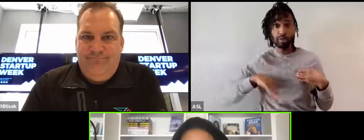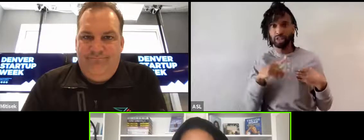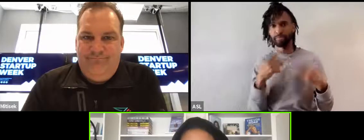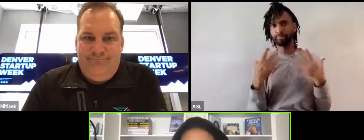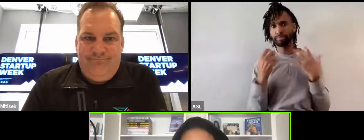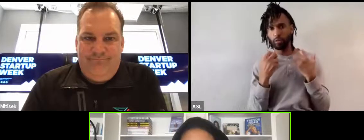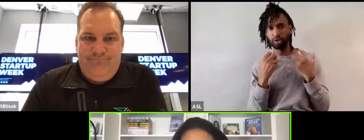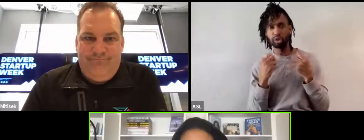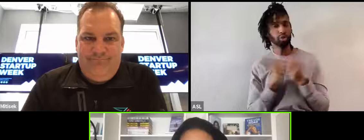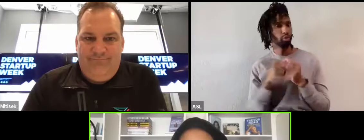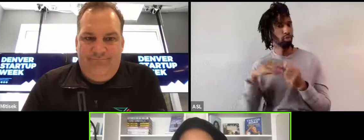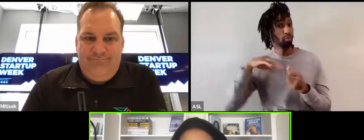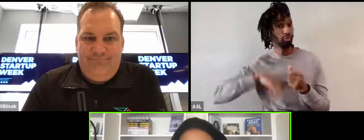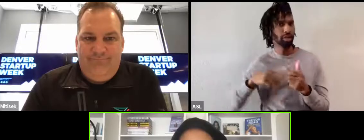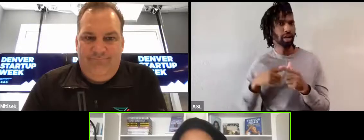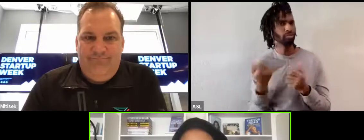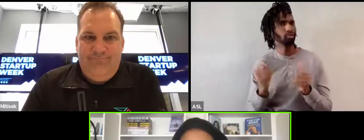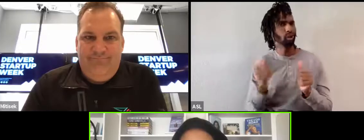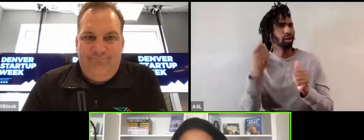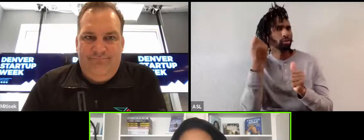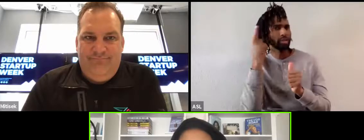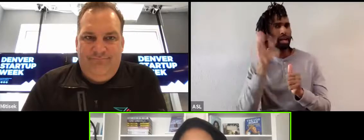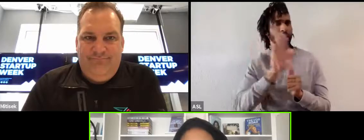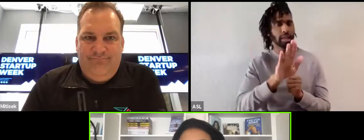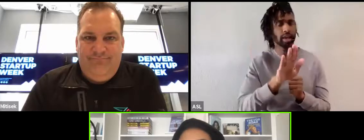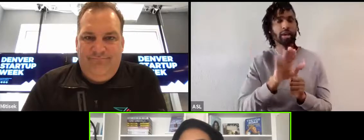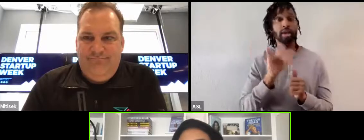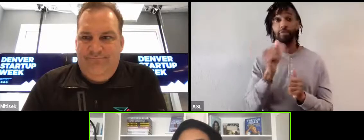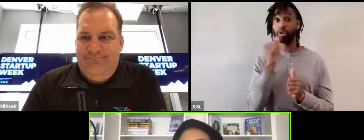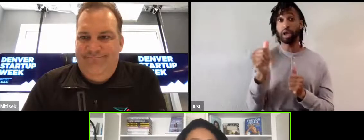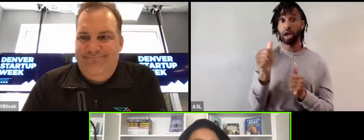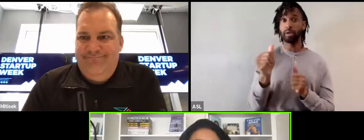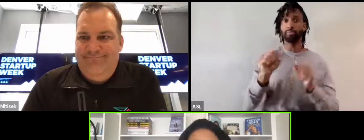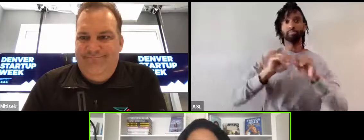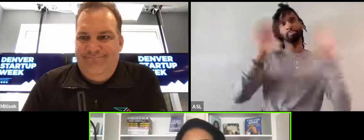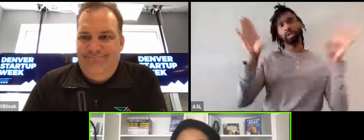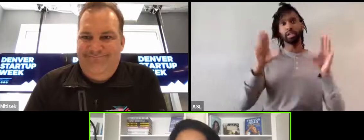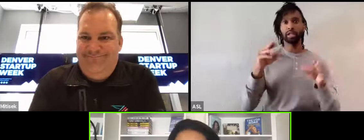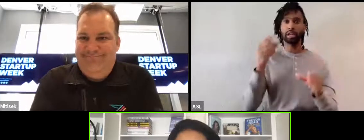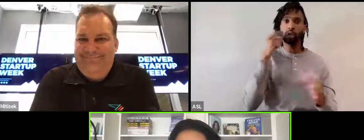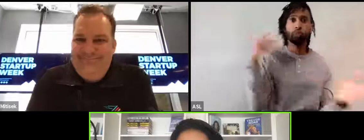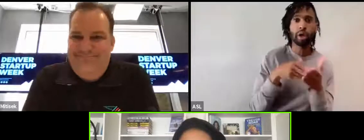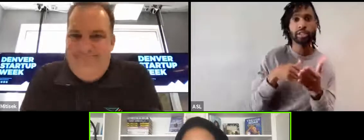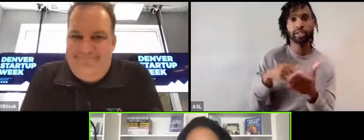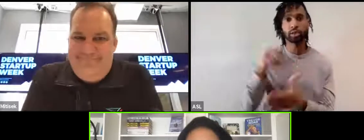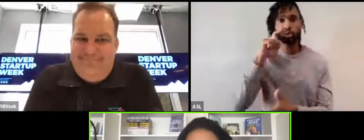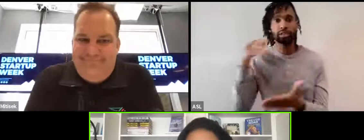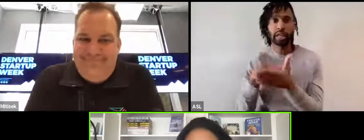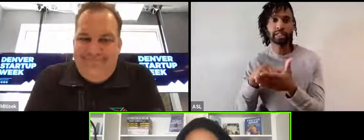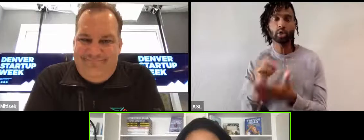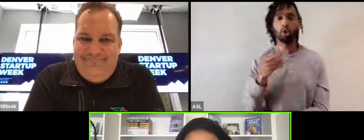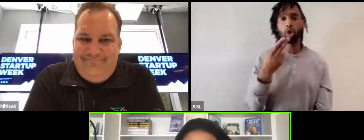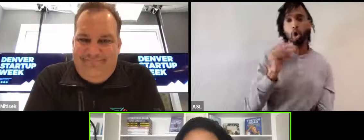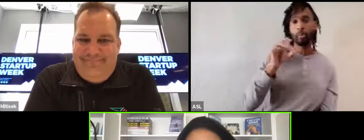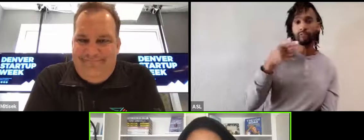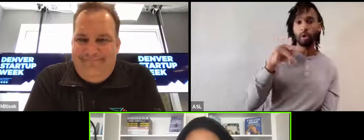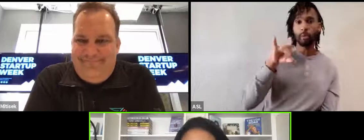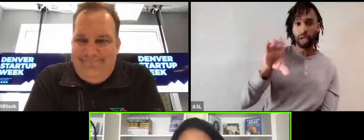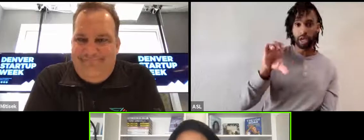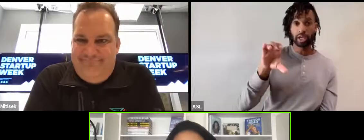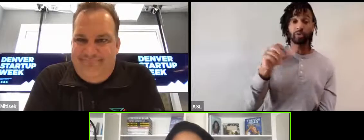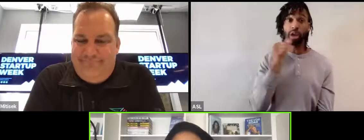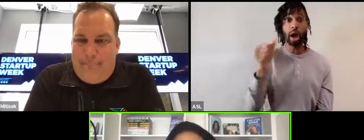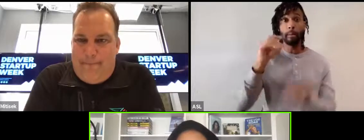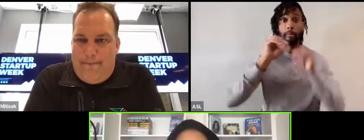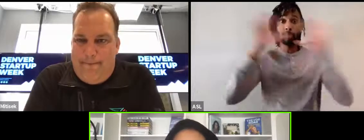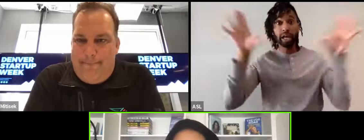it. And I try to understand, like, if they're not just blatantly racist or sexist or homophobic, if they're not just blatantly that, you